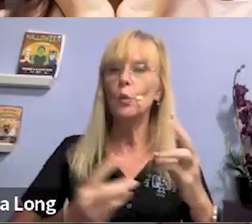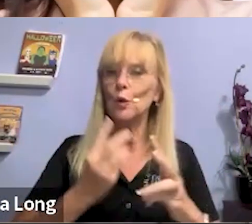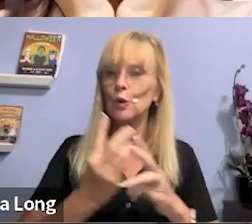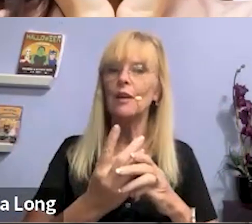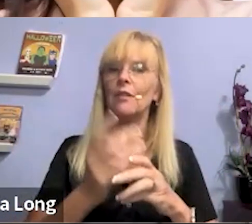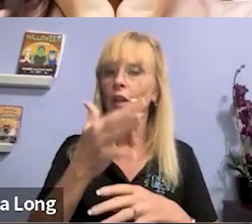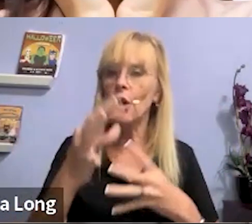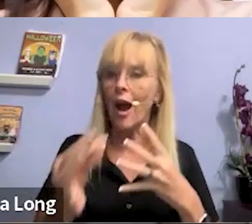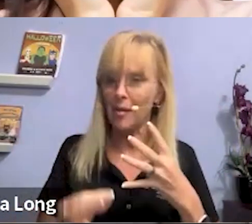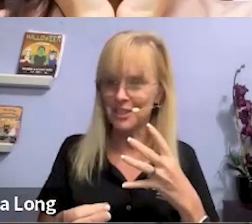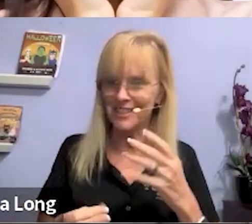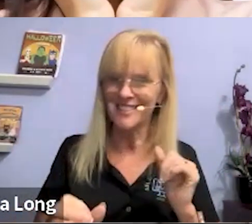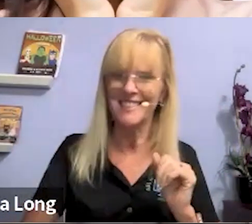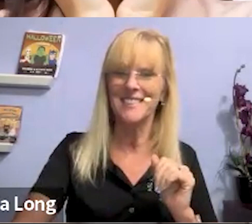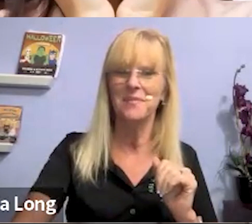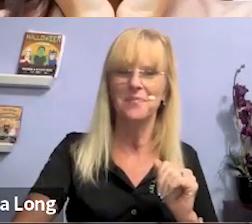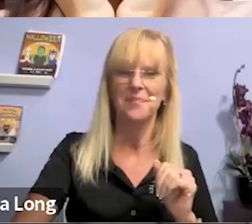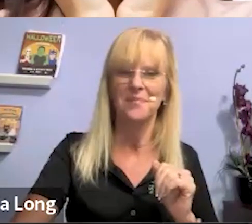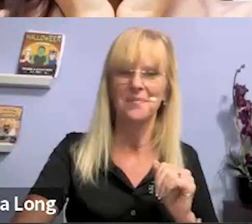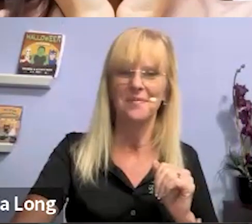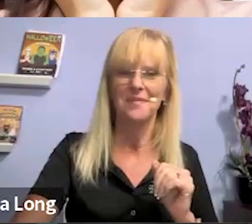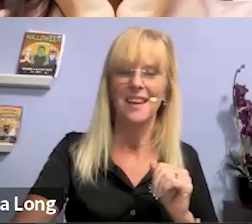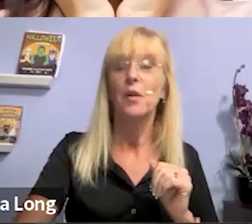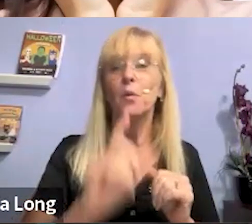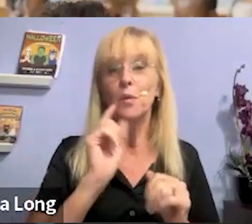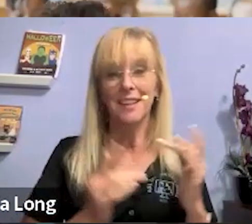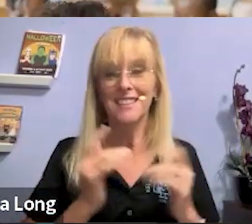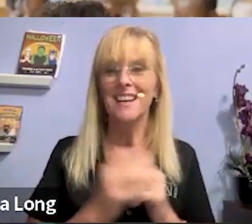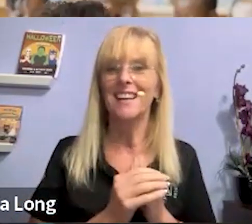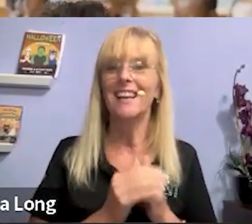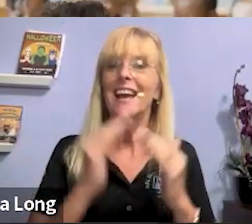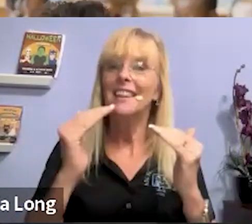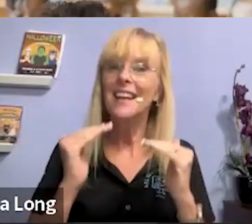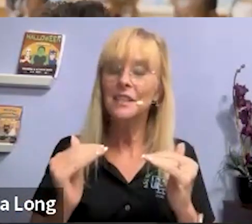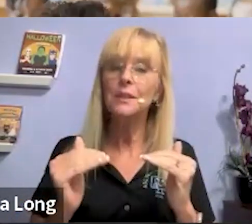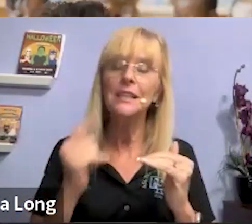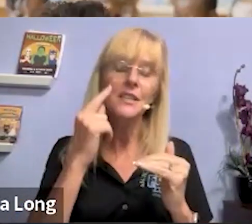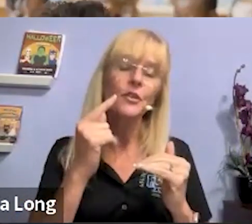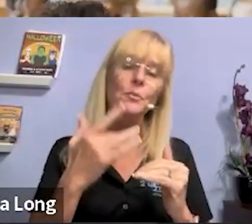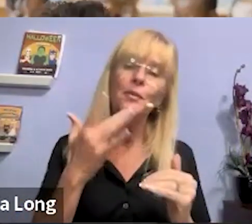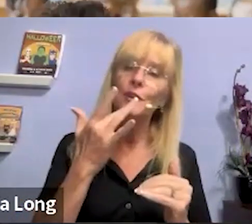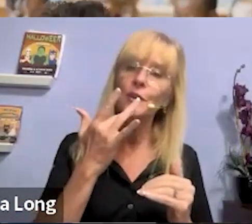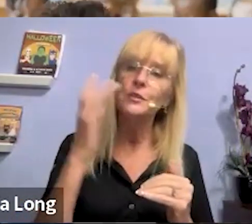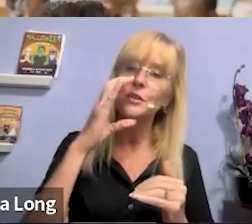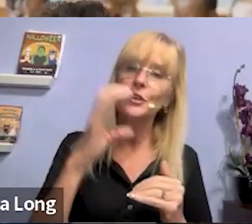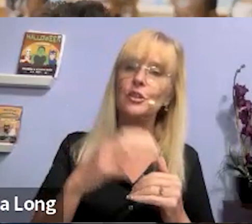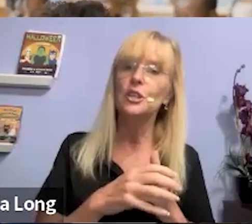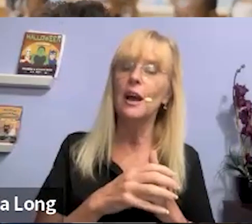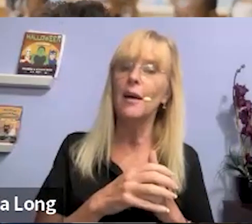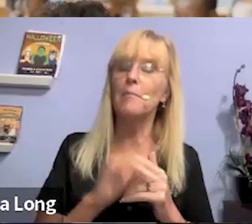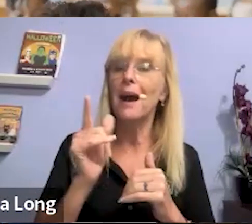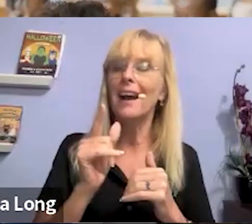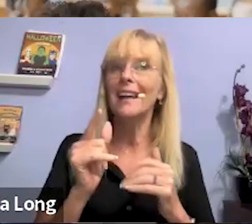new world of other options. Really exciting. The next one is if you prefer to